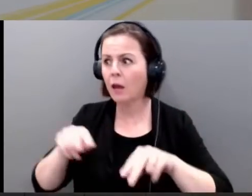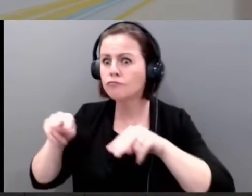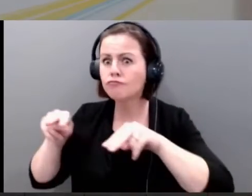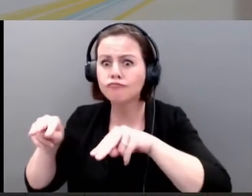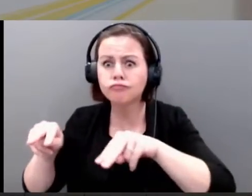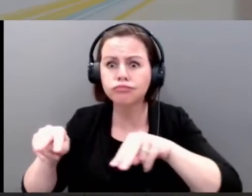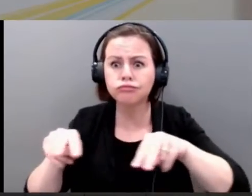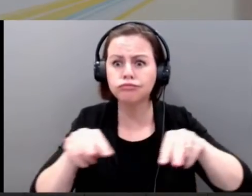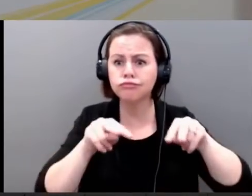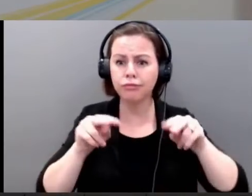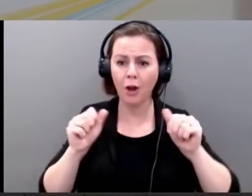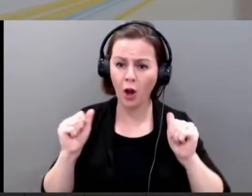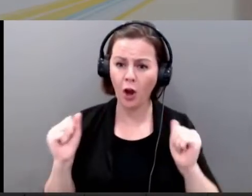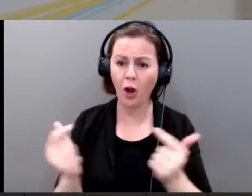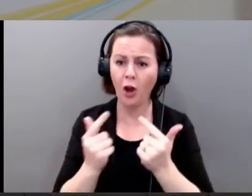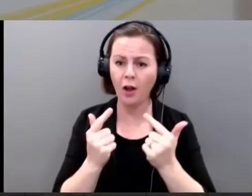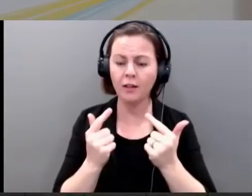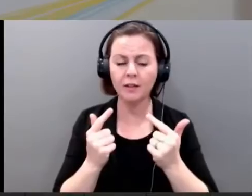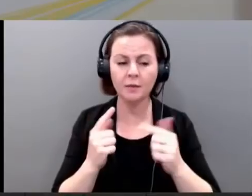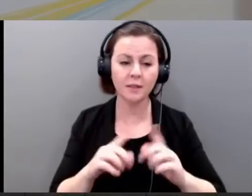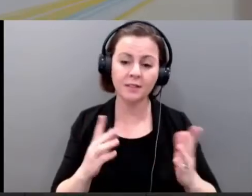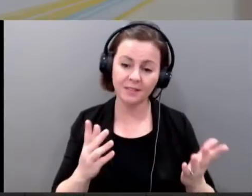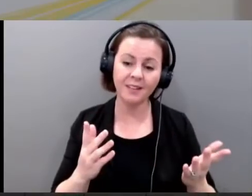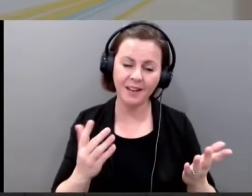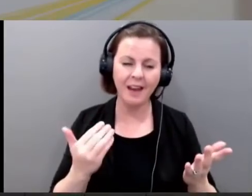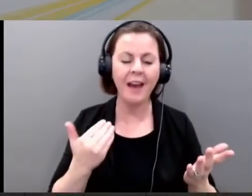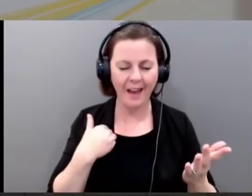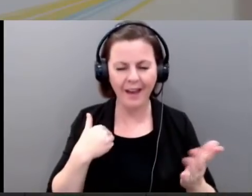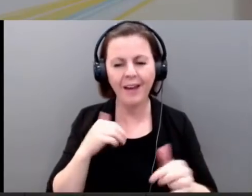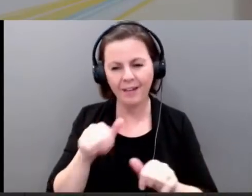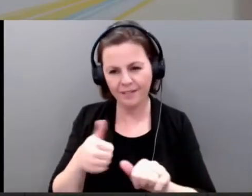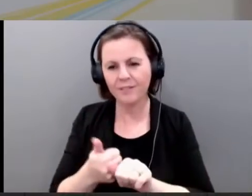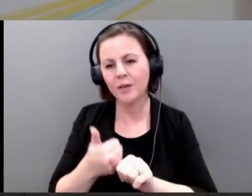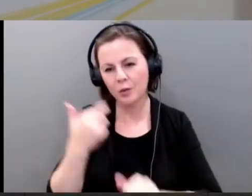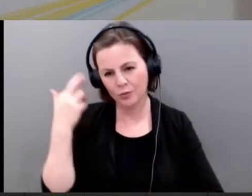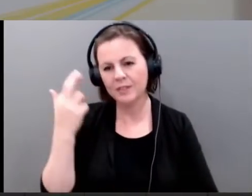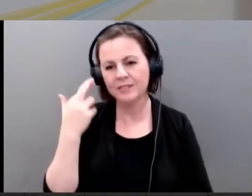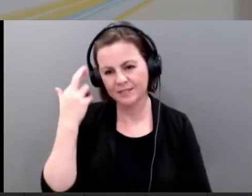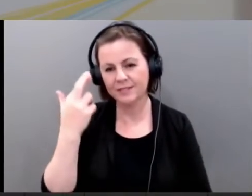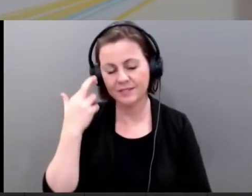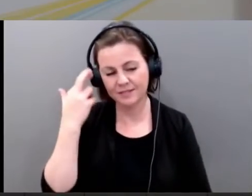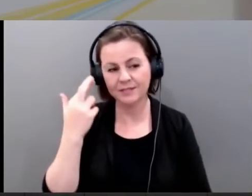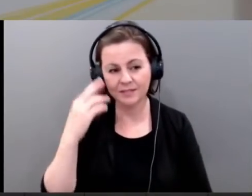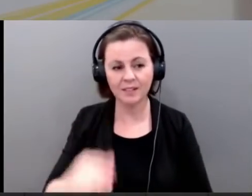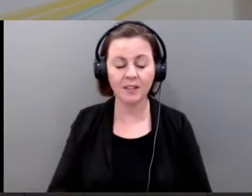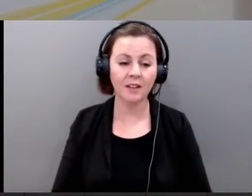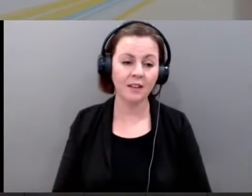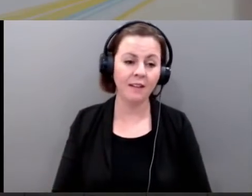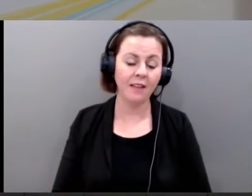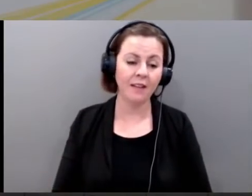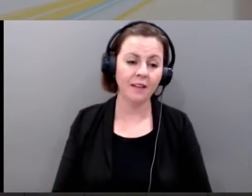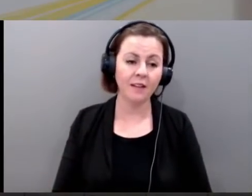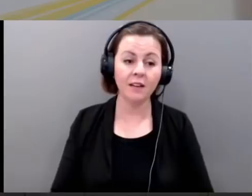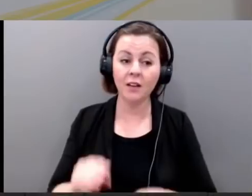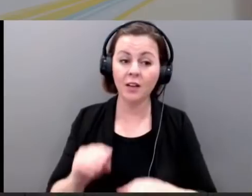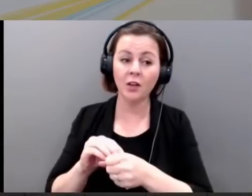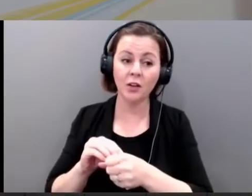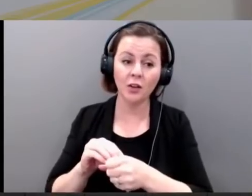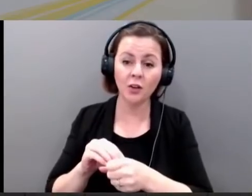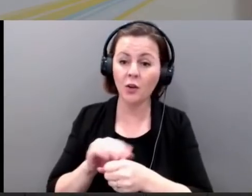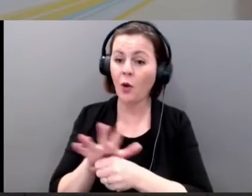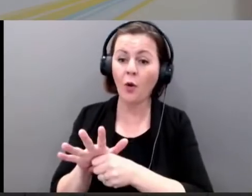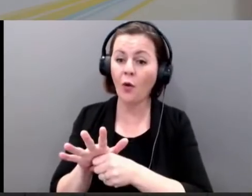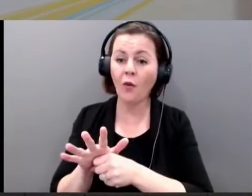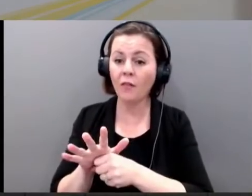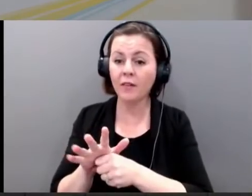reason that people are being asked to do this. COVID isn't visible, and no